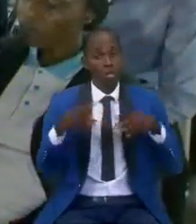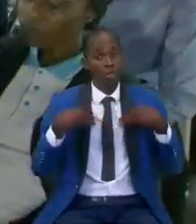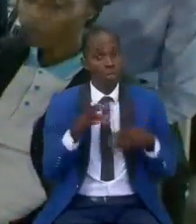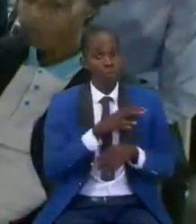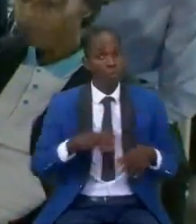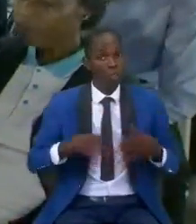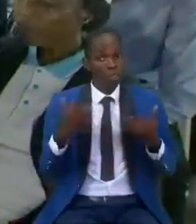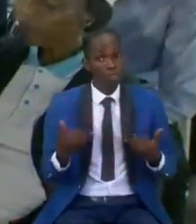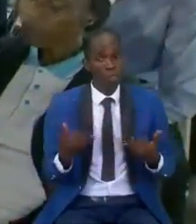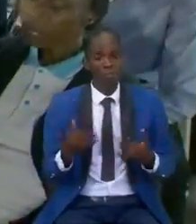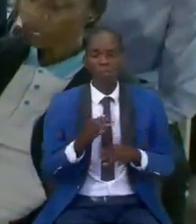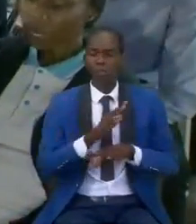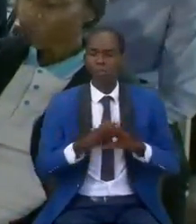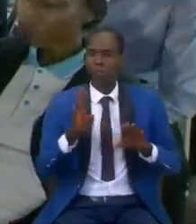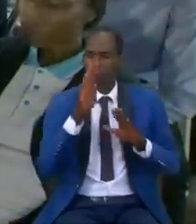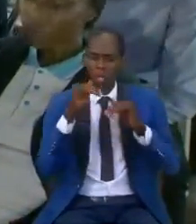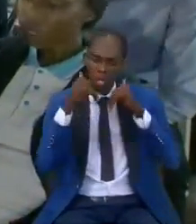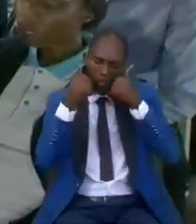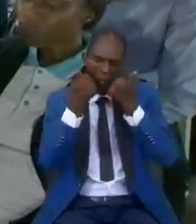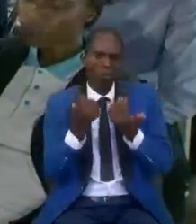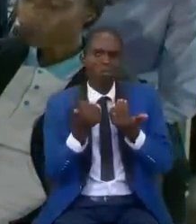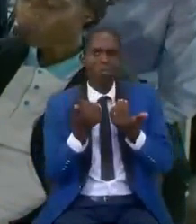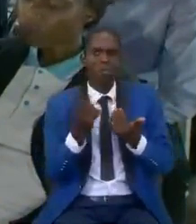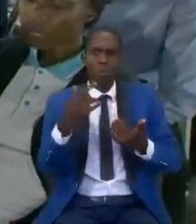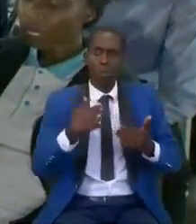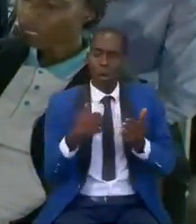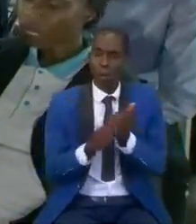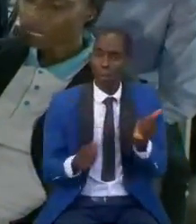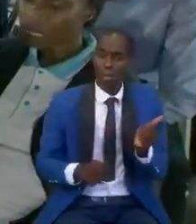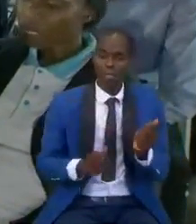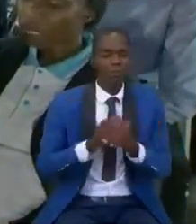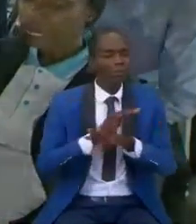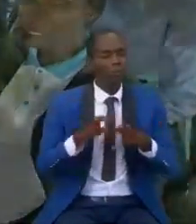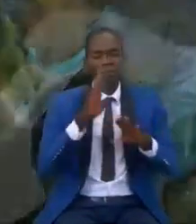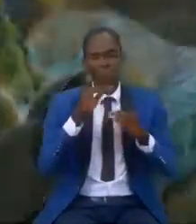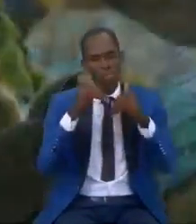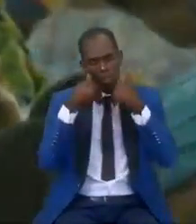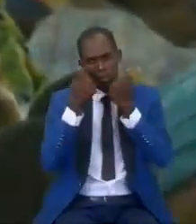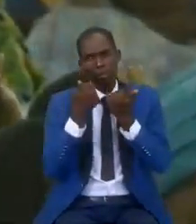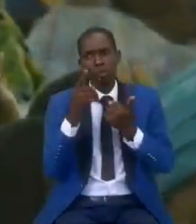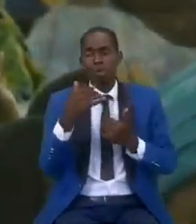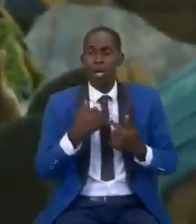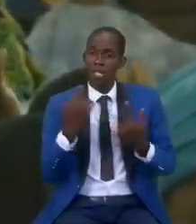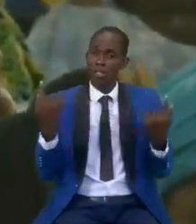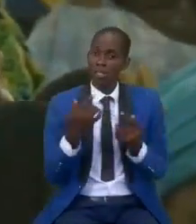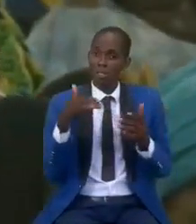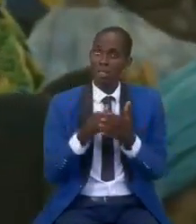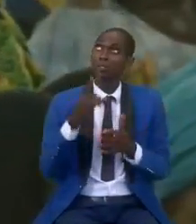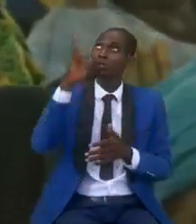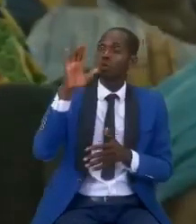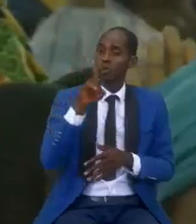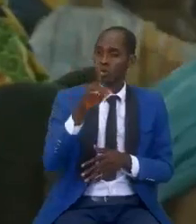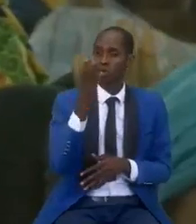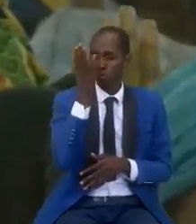candidate for your salvation, for your forgiveness, for your freedom. I'm a candidate for eternal life. I